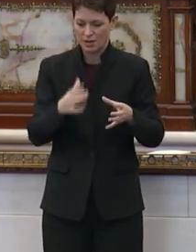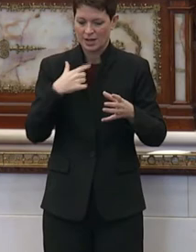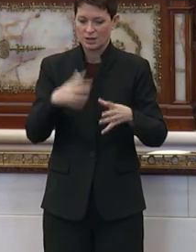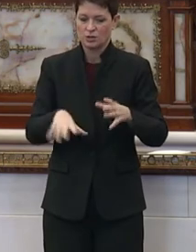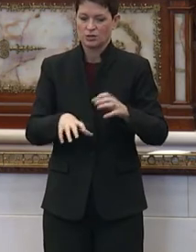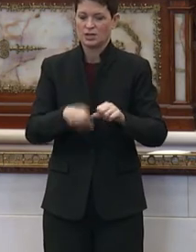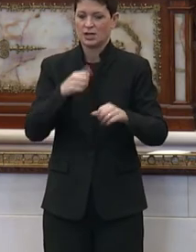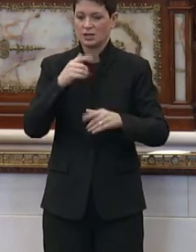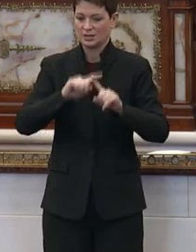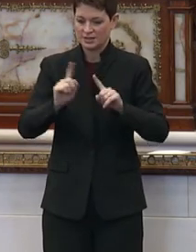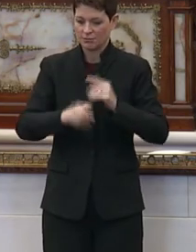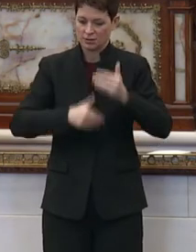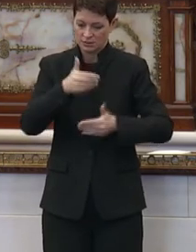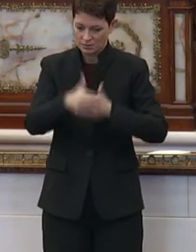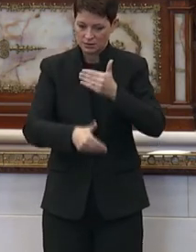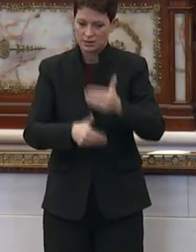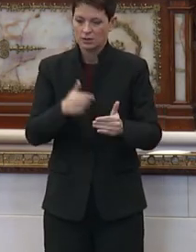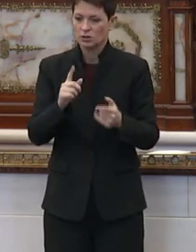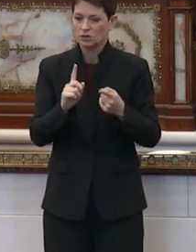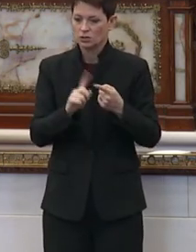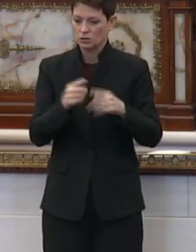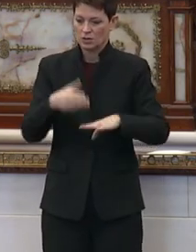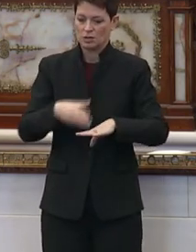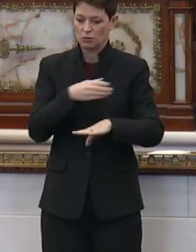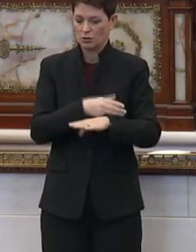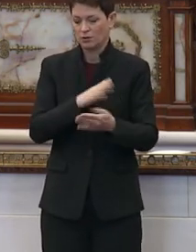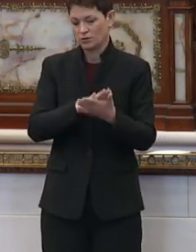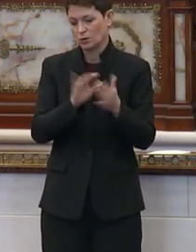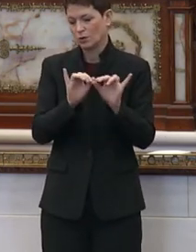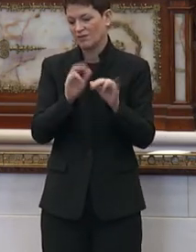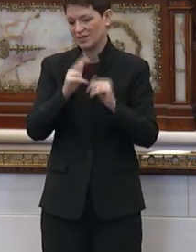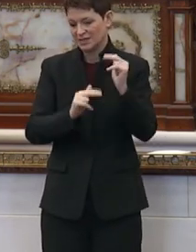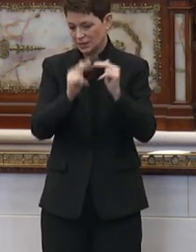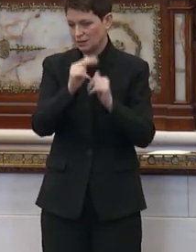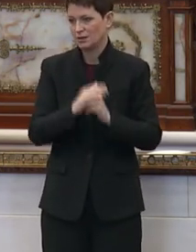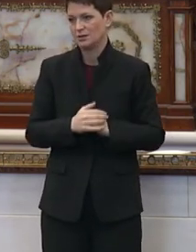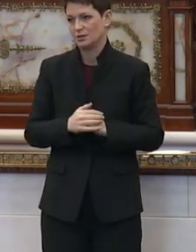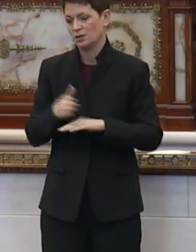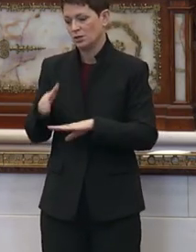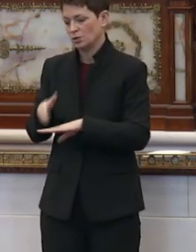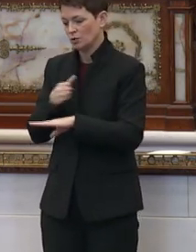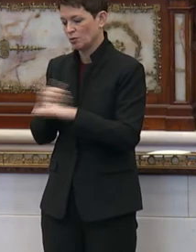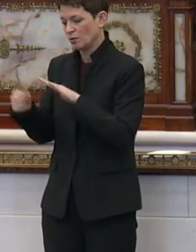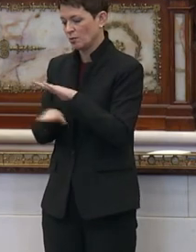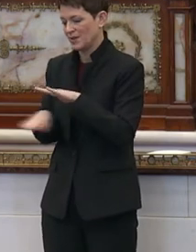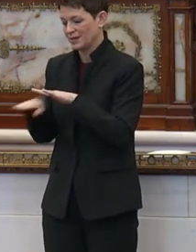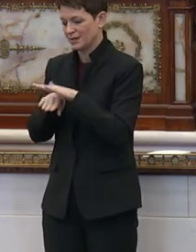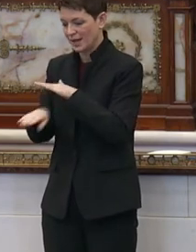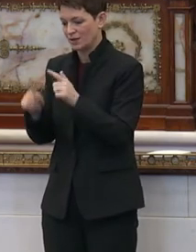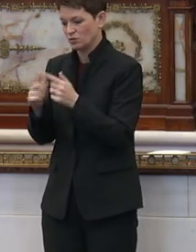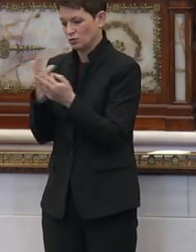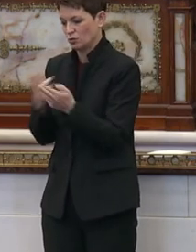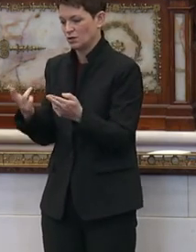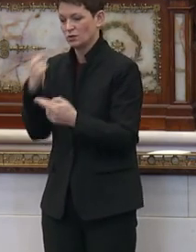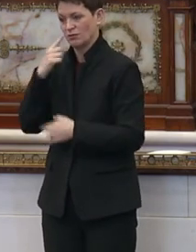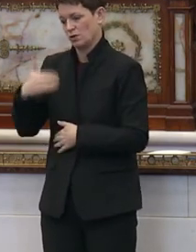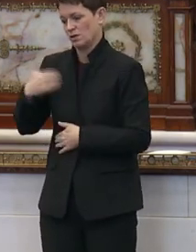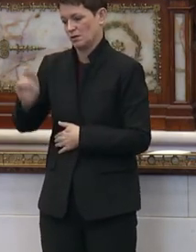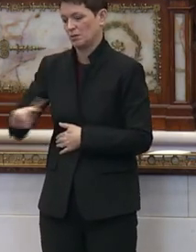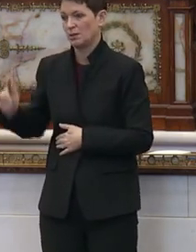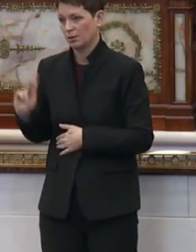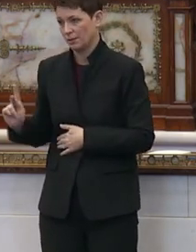take numerous steps to improve school facilities, to improve basic access to resources for young